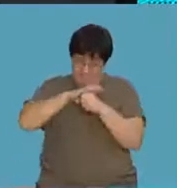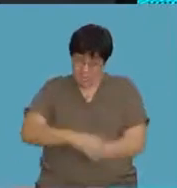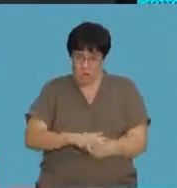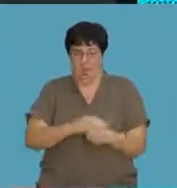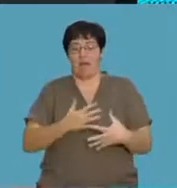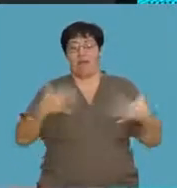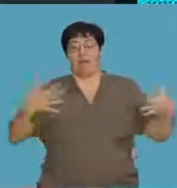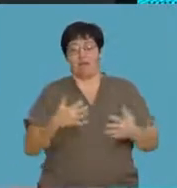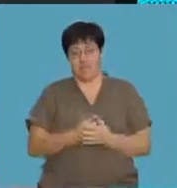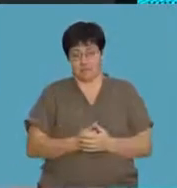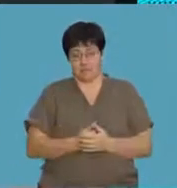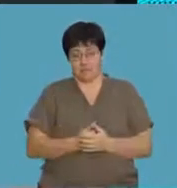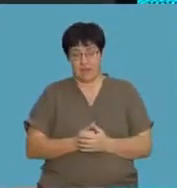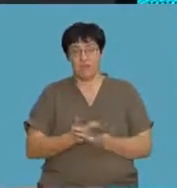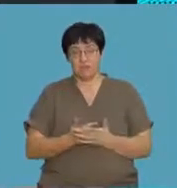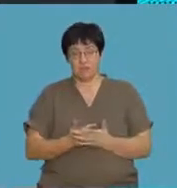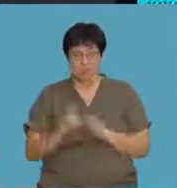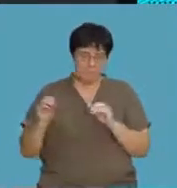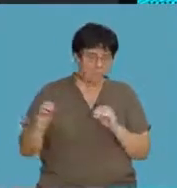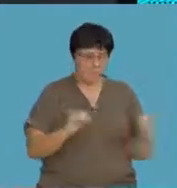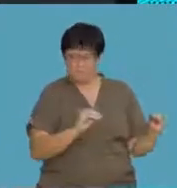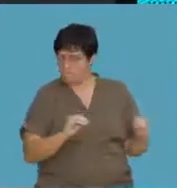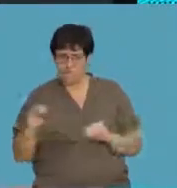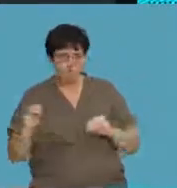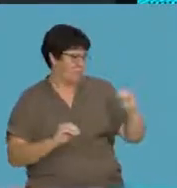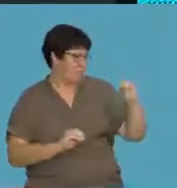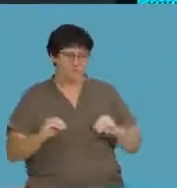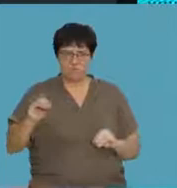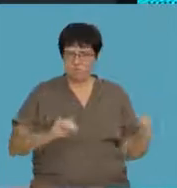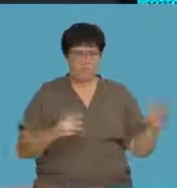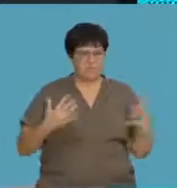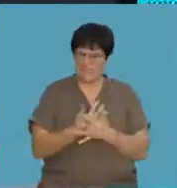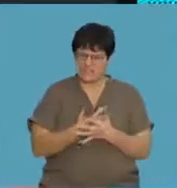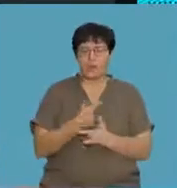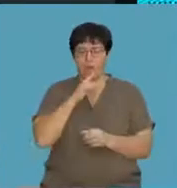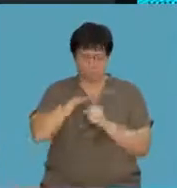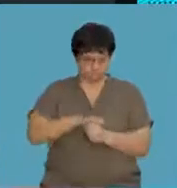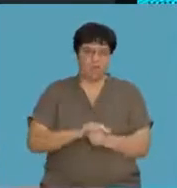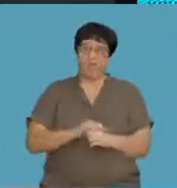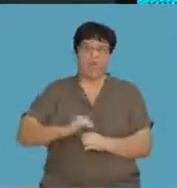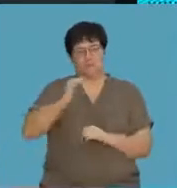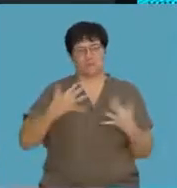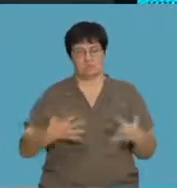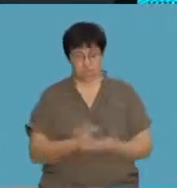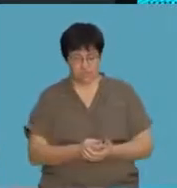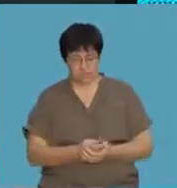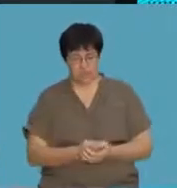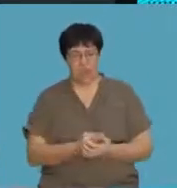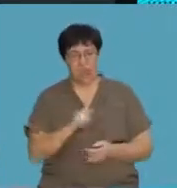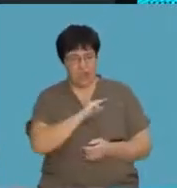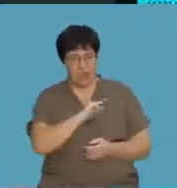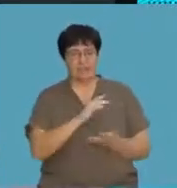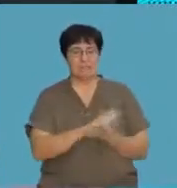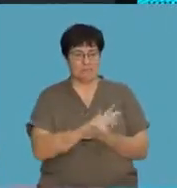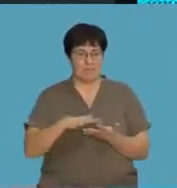the pressure. And it has a lot to do with the energy of movement of these particles. But remember, all this is possible because there are